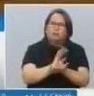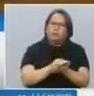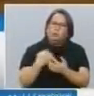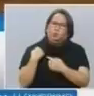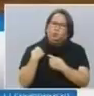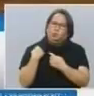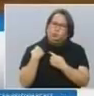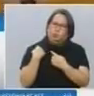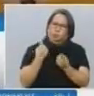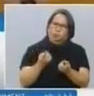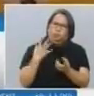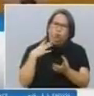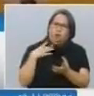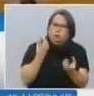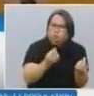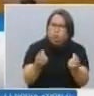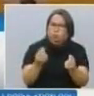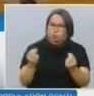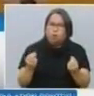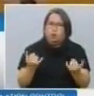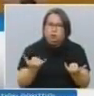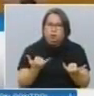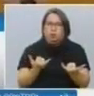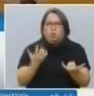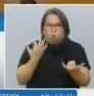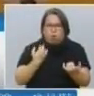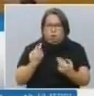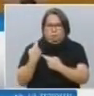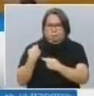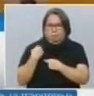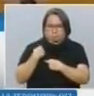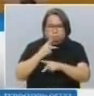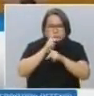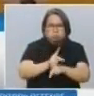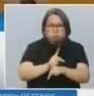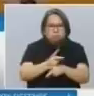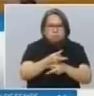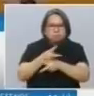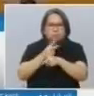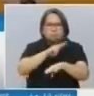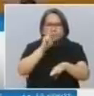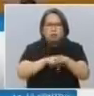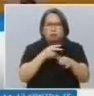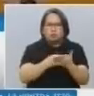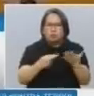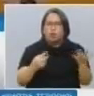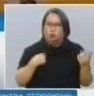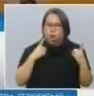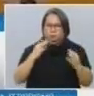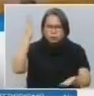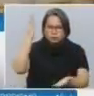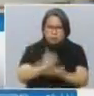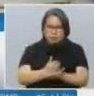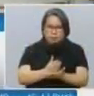overdue, recognizing that we are mere stewards of our natural resources, and I said, enough is